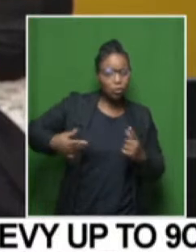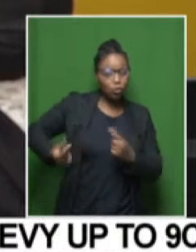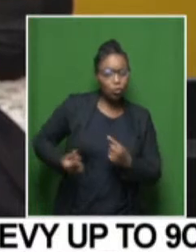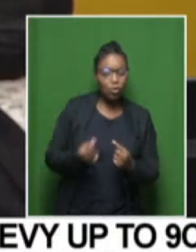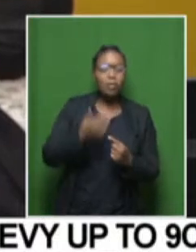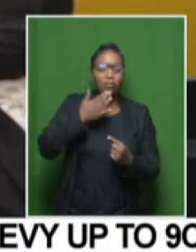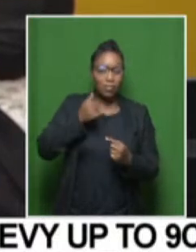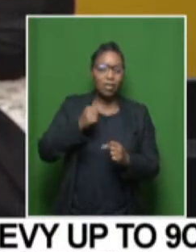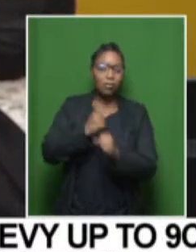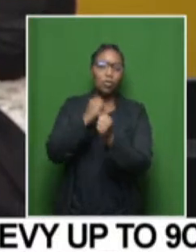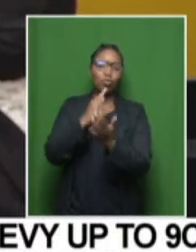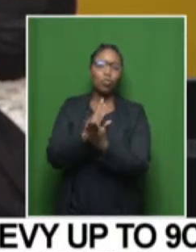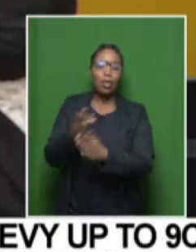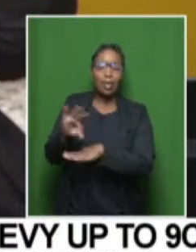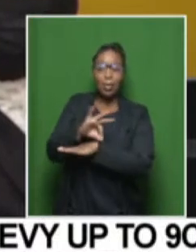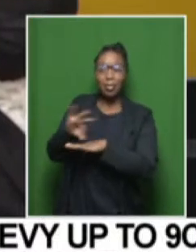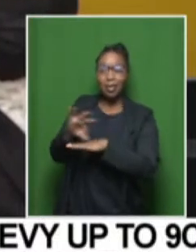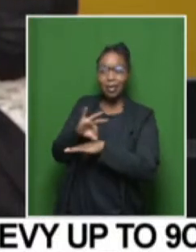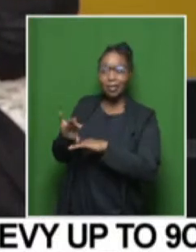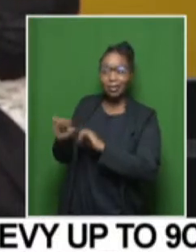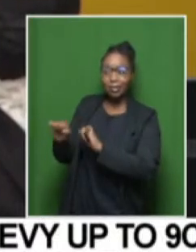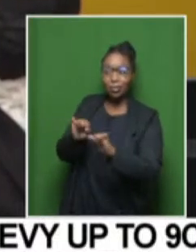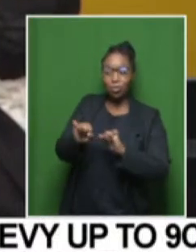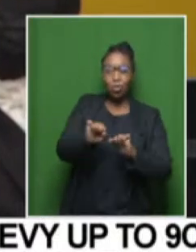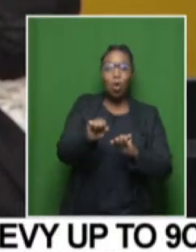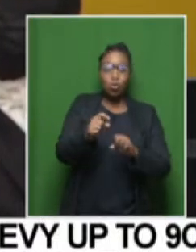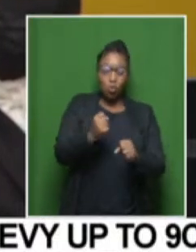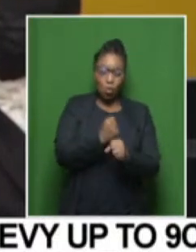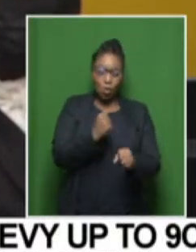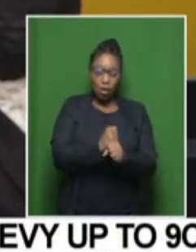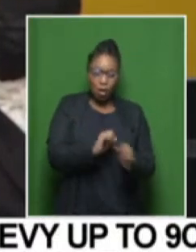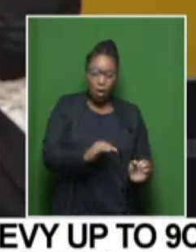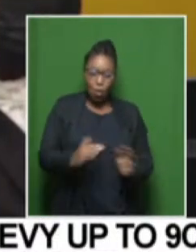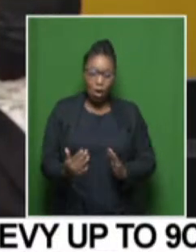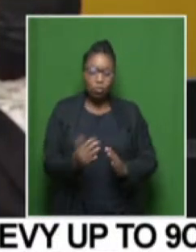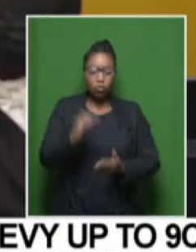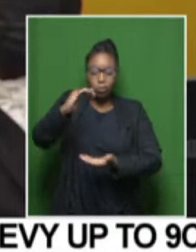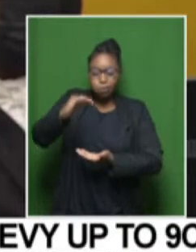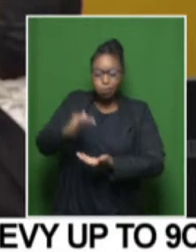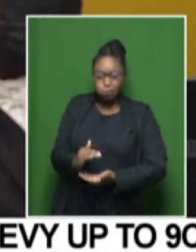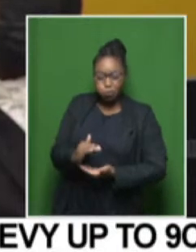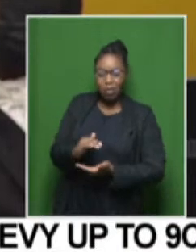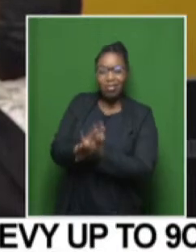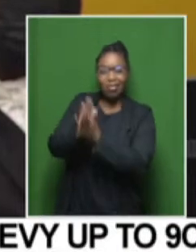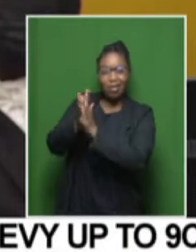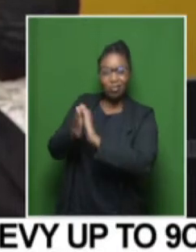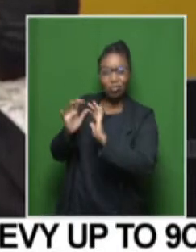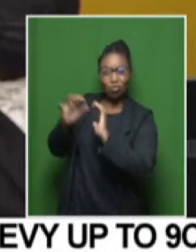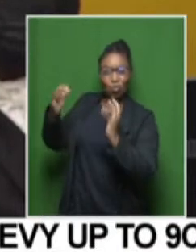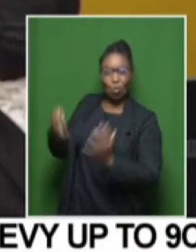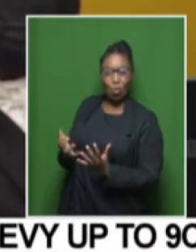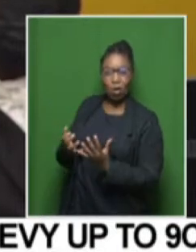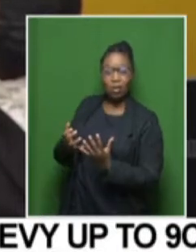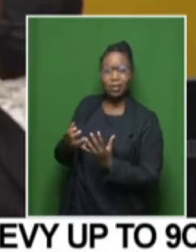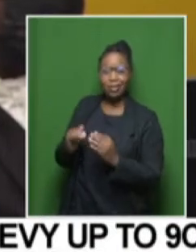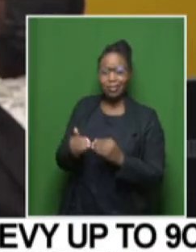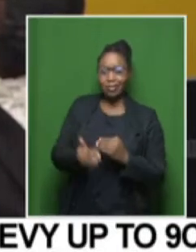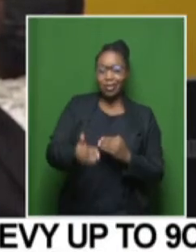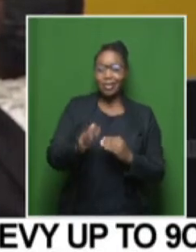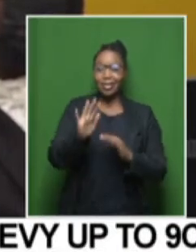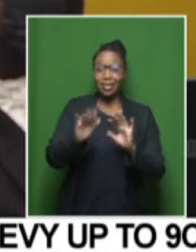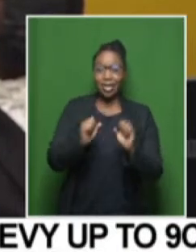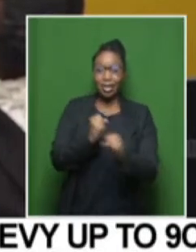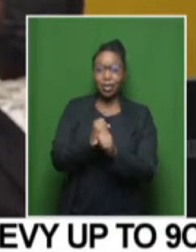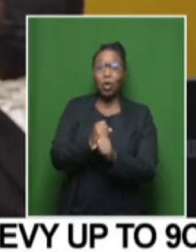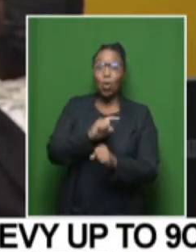develop plans to progressively reduce their emissions over the next 10 years. Otherwise, they will face not only my